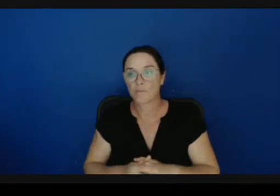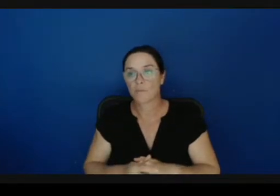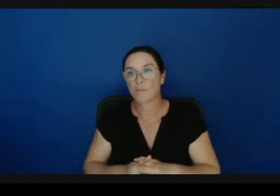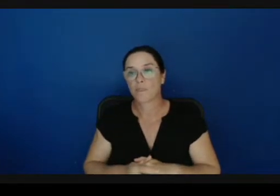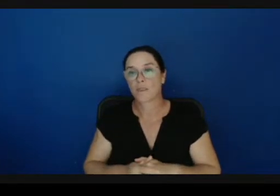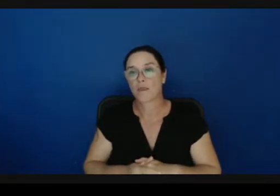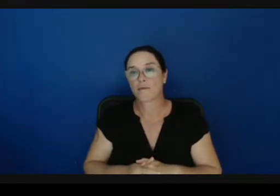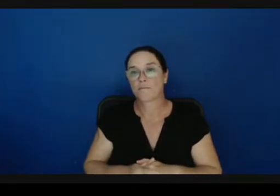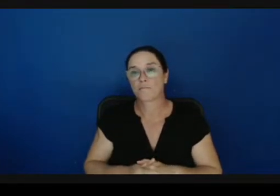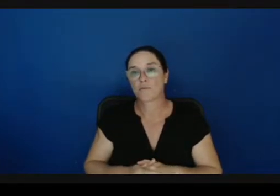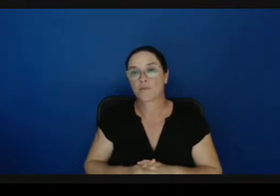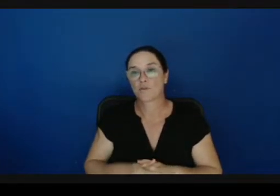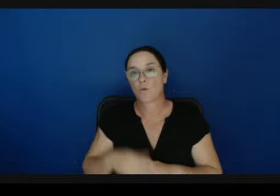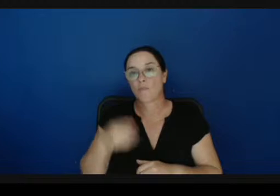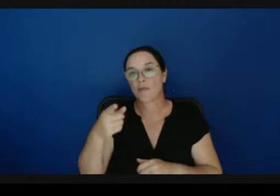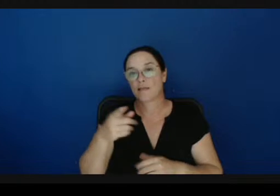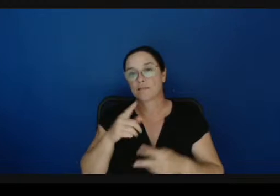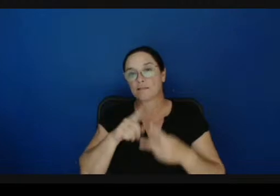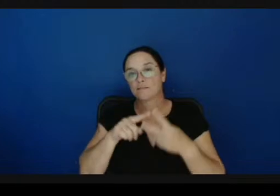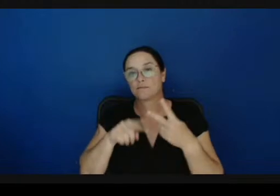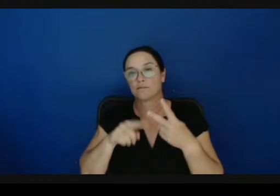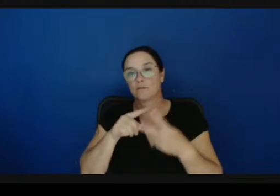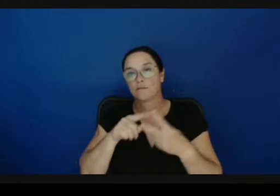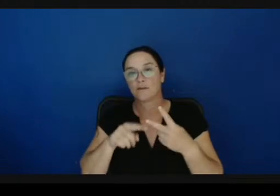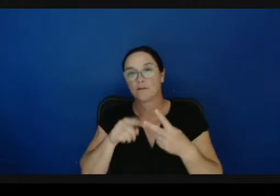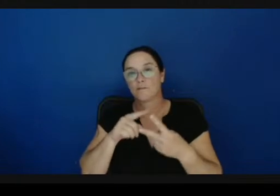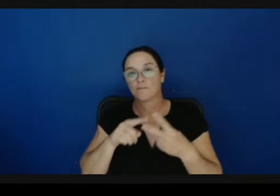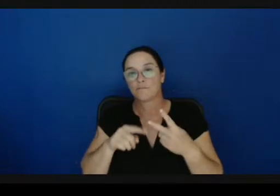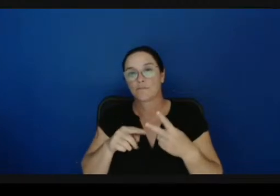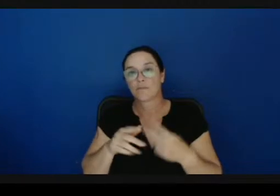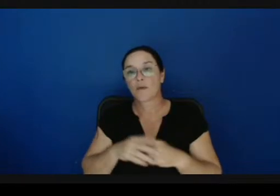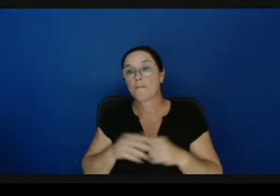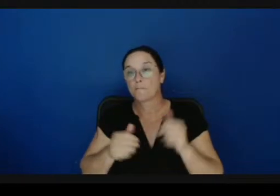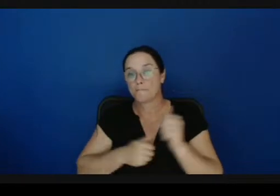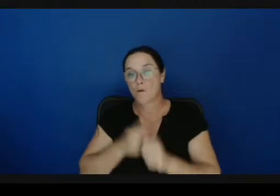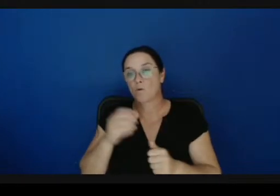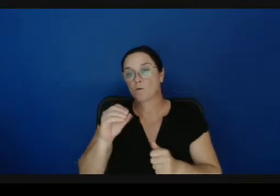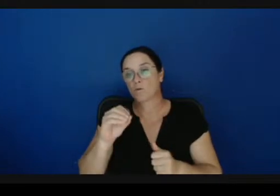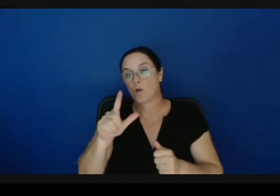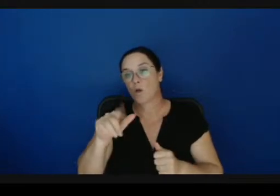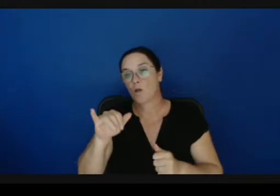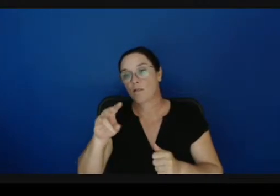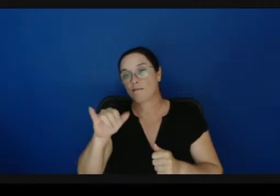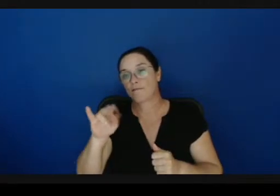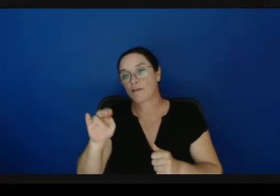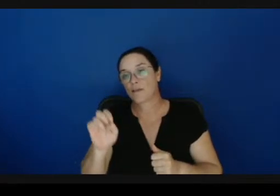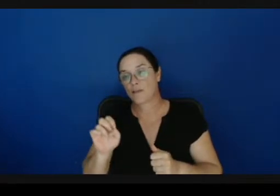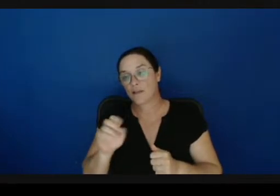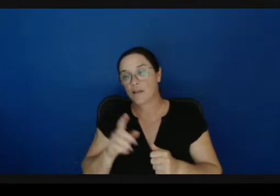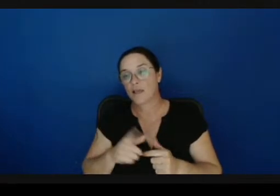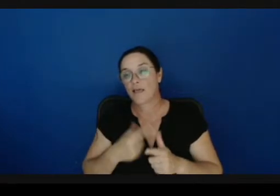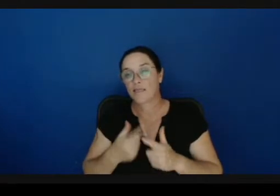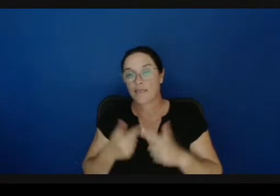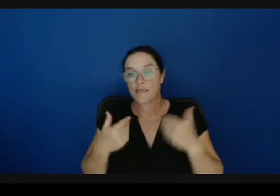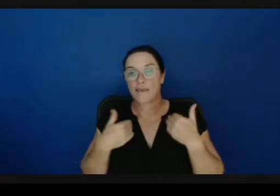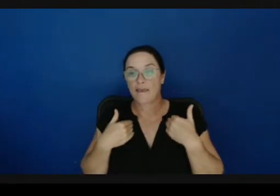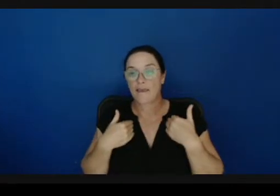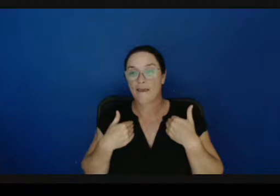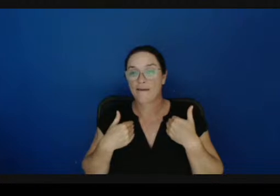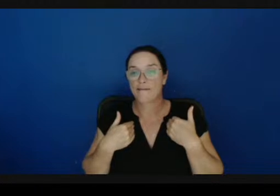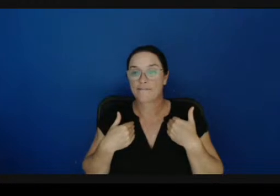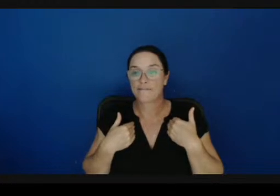a crystal. It could be an instantite. There's 3 of those, but mostly they're olivines. And they then have timed